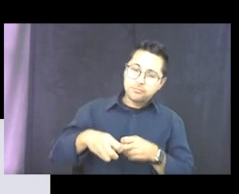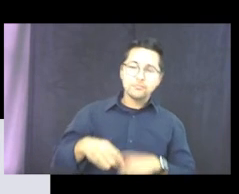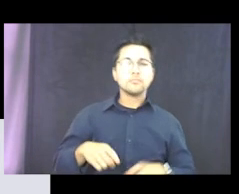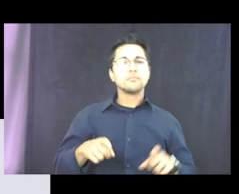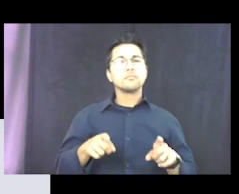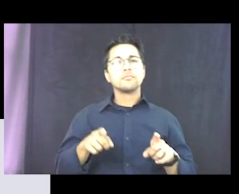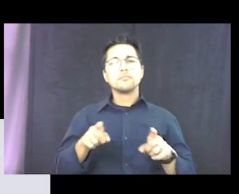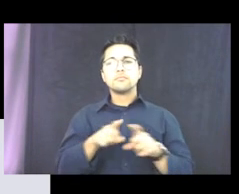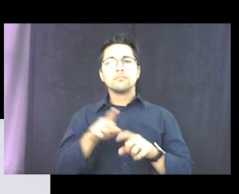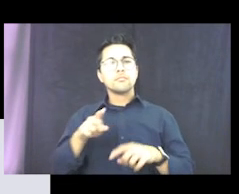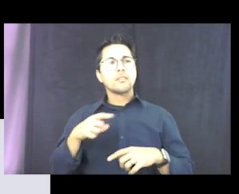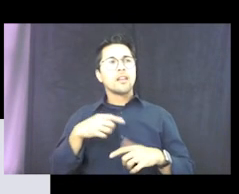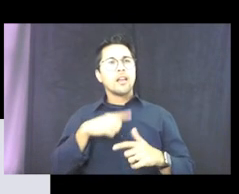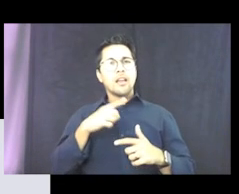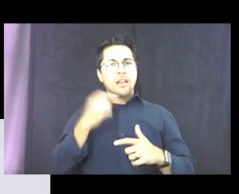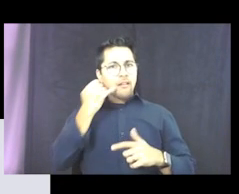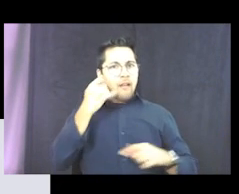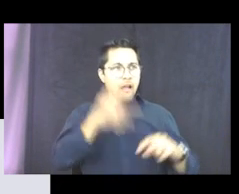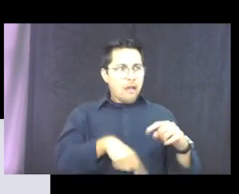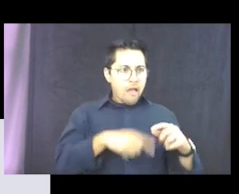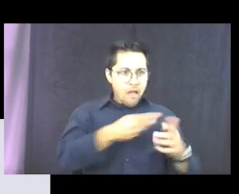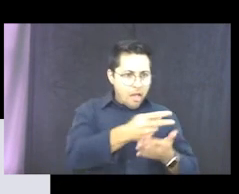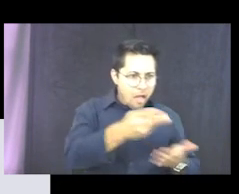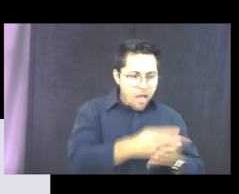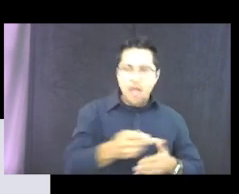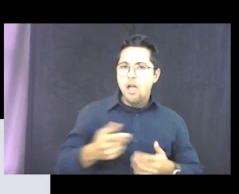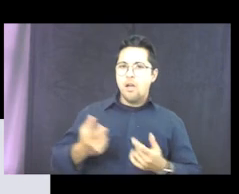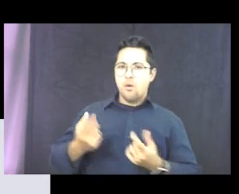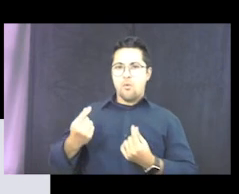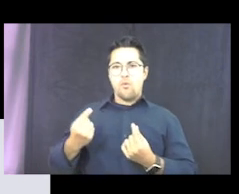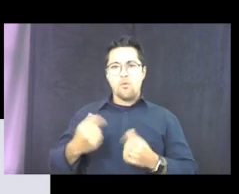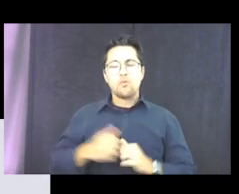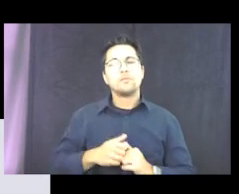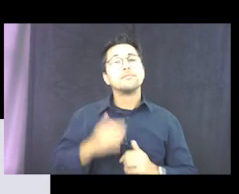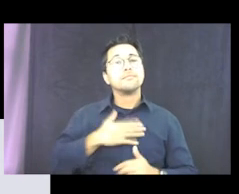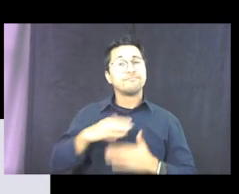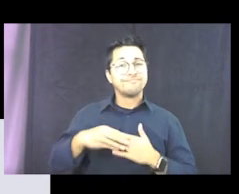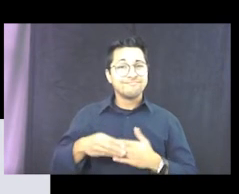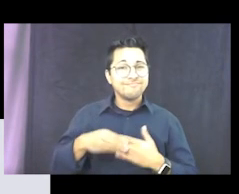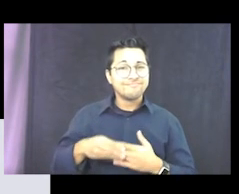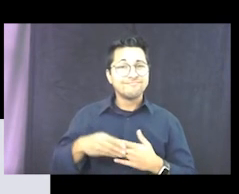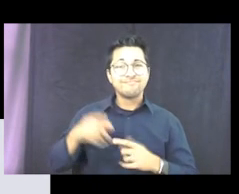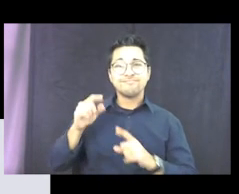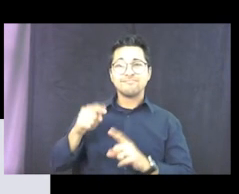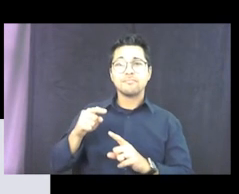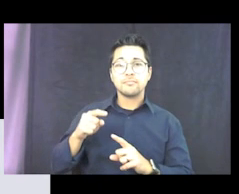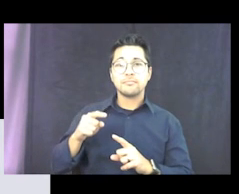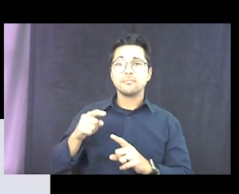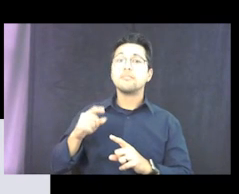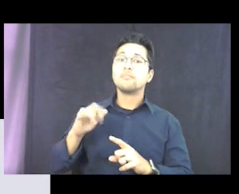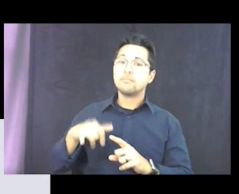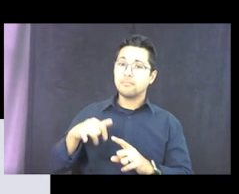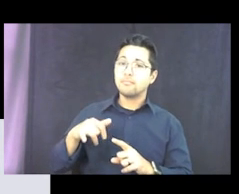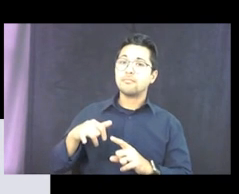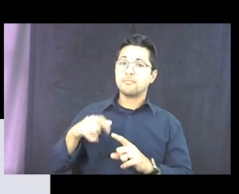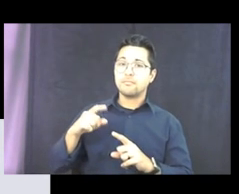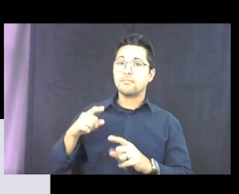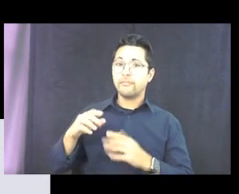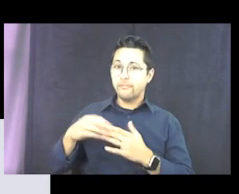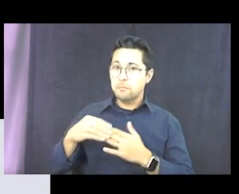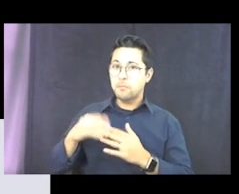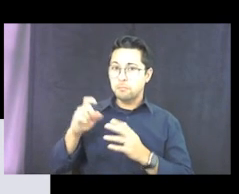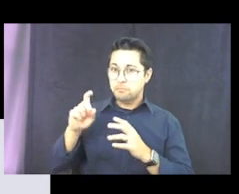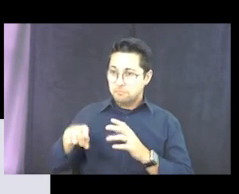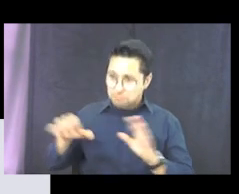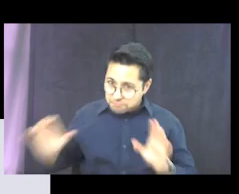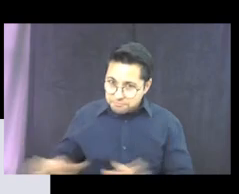do it. And then what would I do? And then when my flexibility had that's when my flexibility had to take